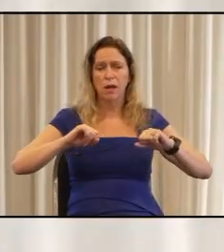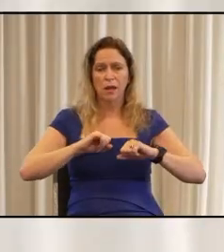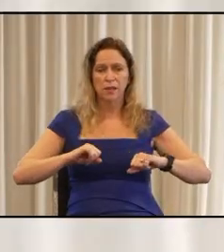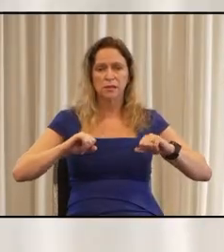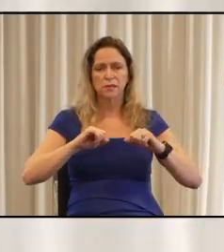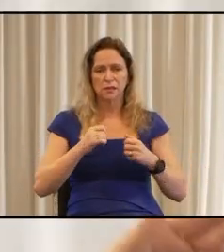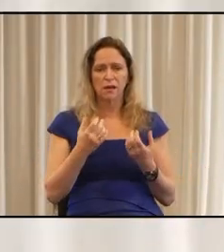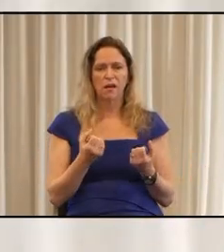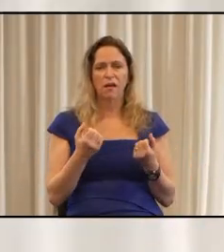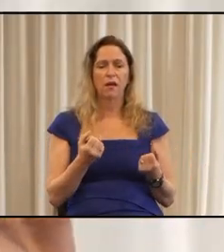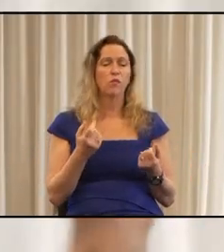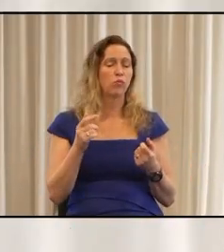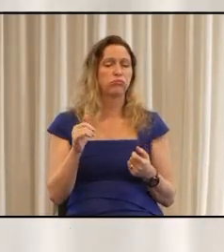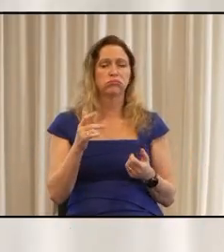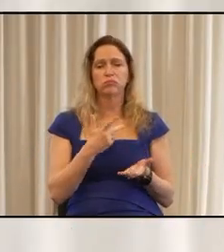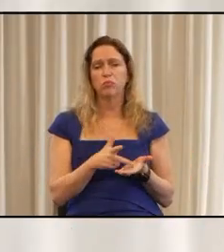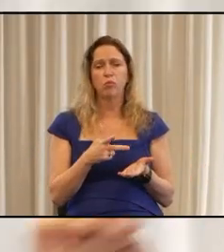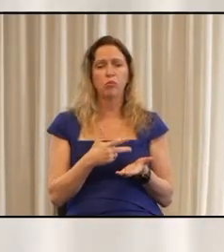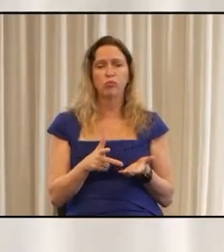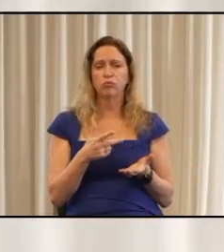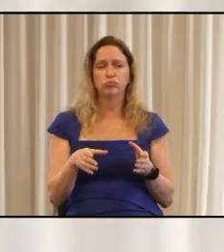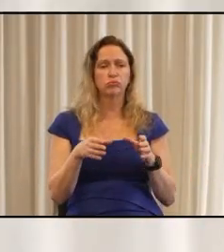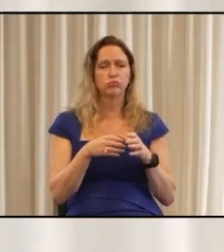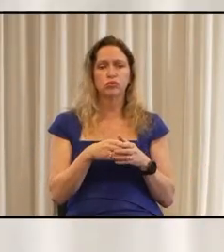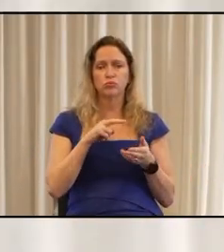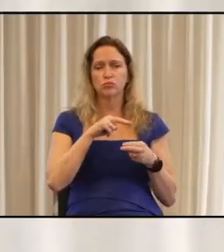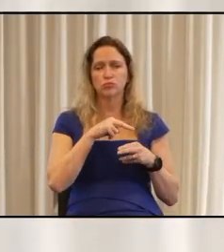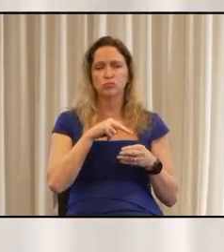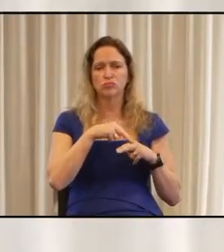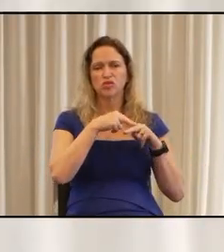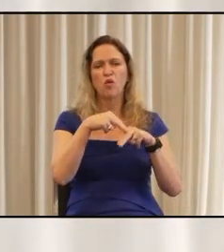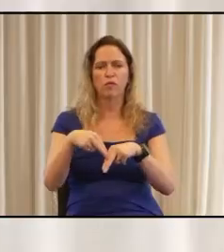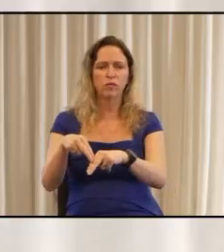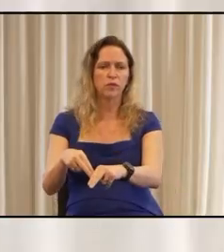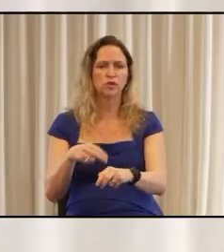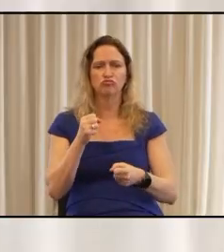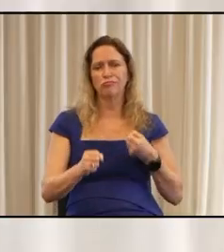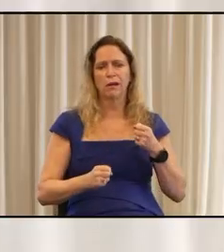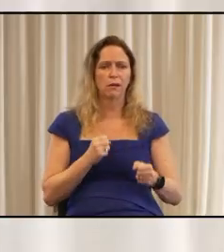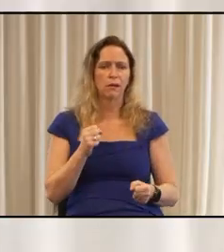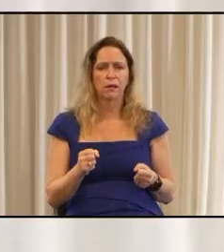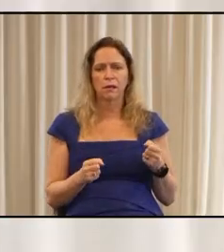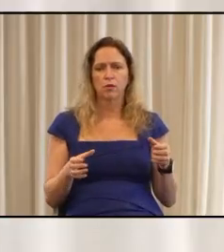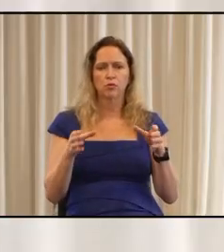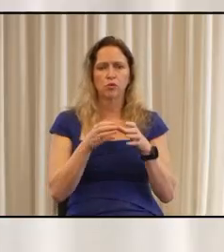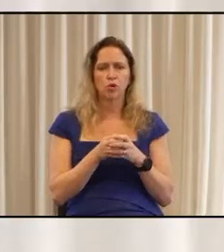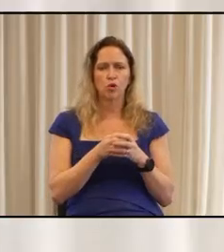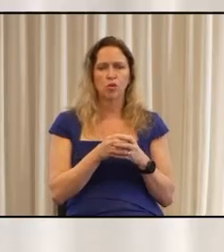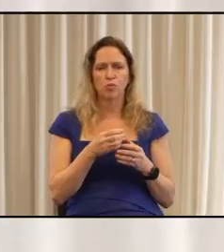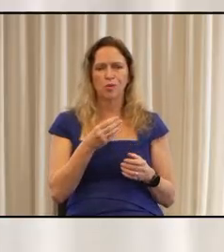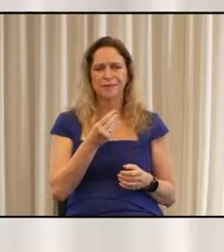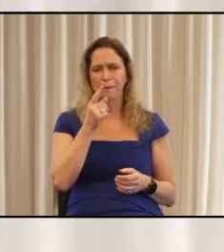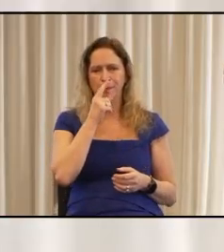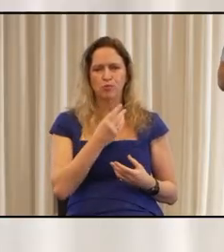used, walking groups and run clubs and surfers, and I think I saw some people going on maybe a first date today.